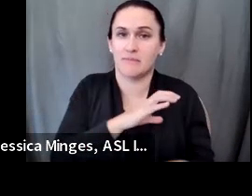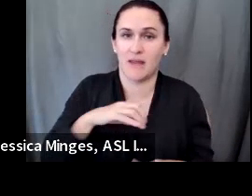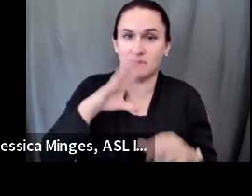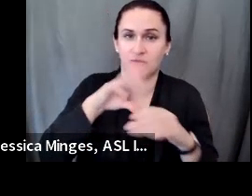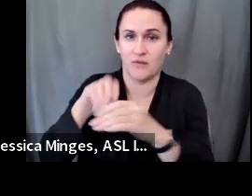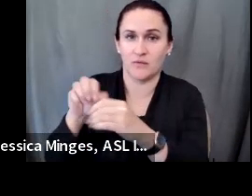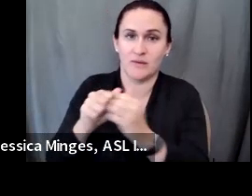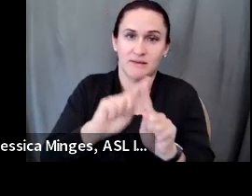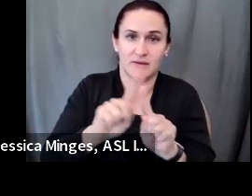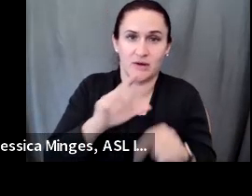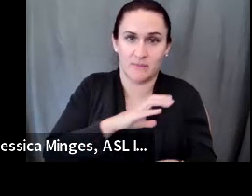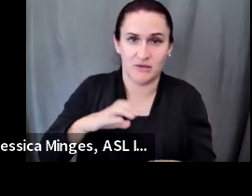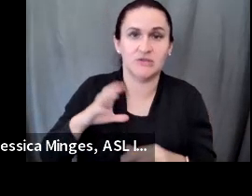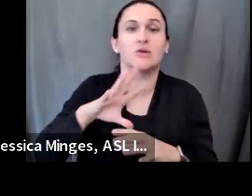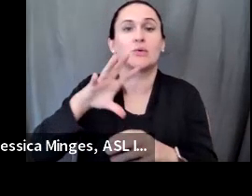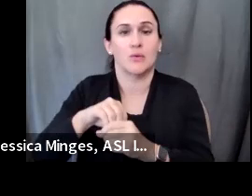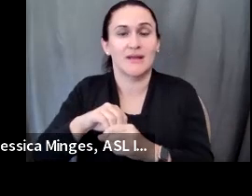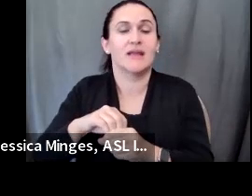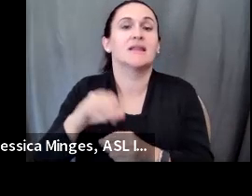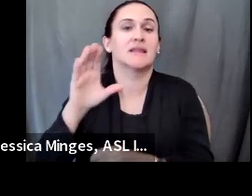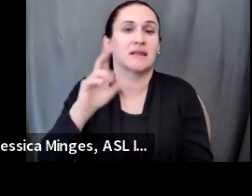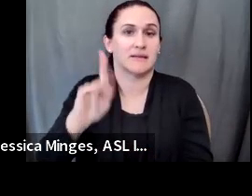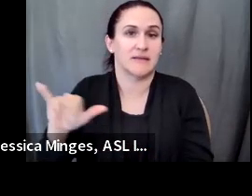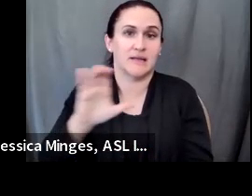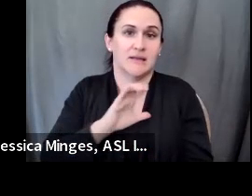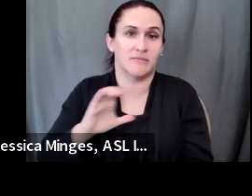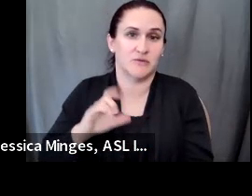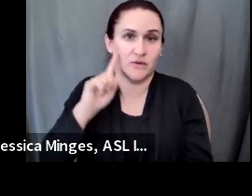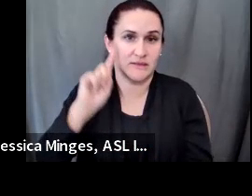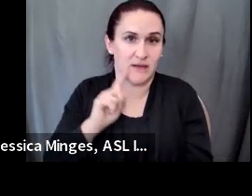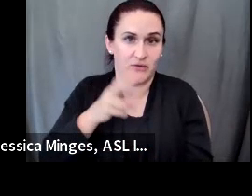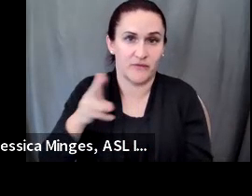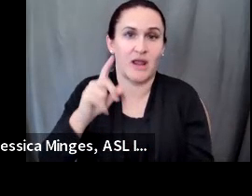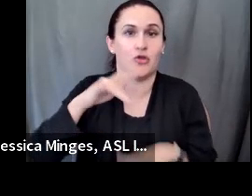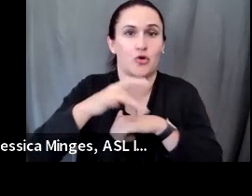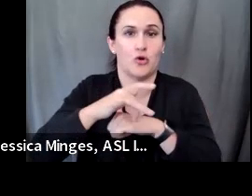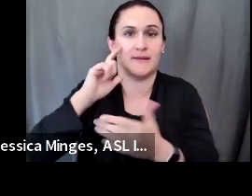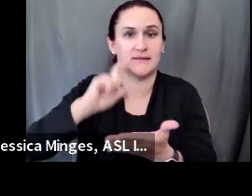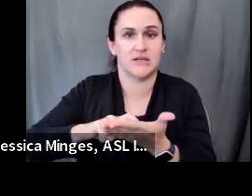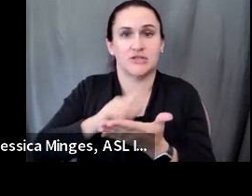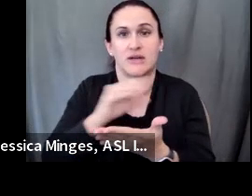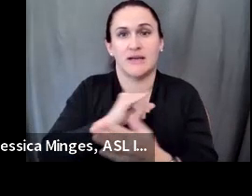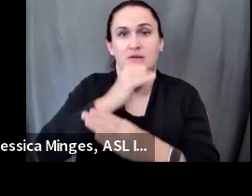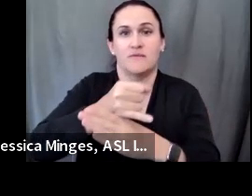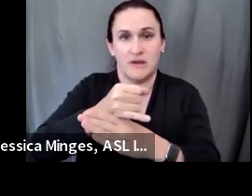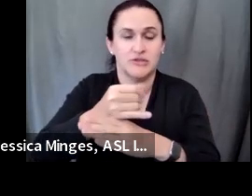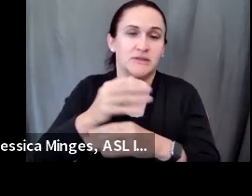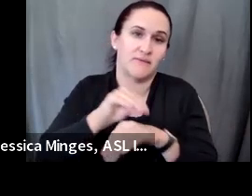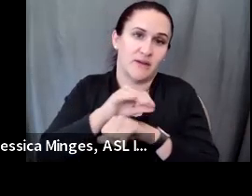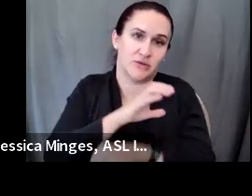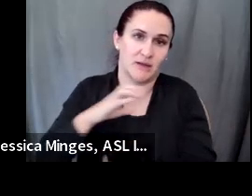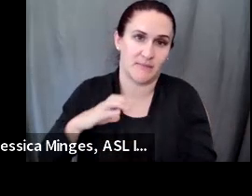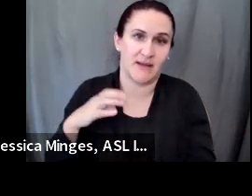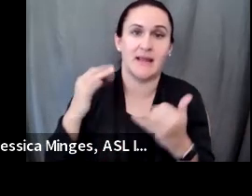the Kentucky Commission on the Deaf and Hard of Hearing and the Early Hearing Detection and Intervention Advisory Committee.